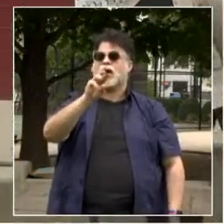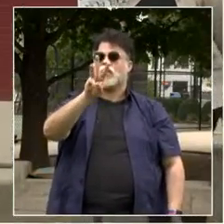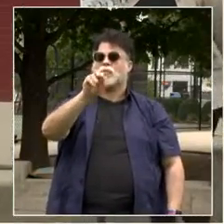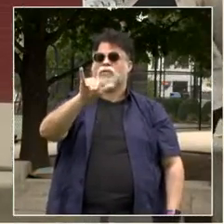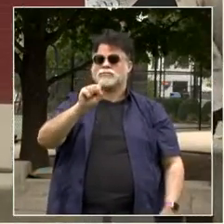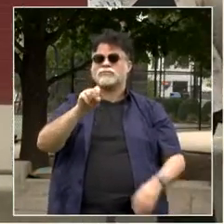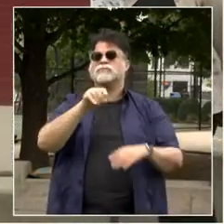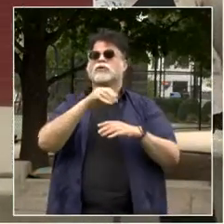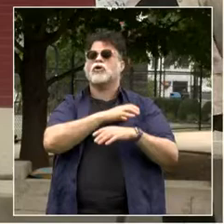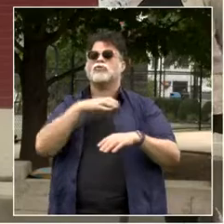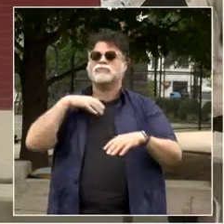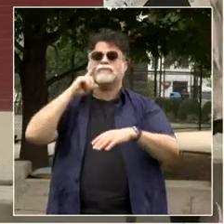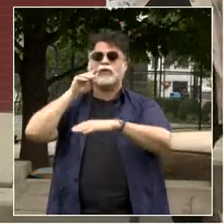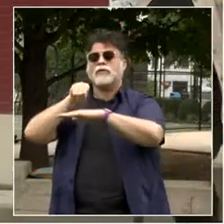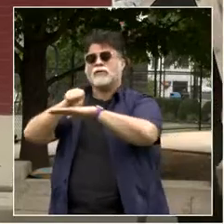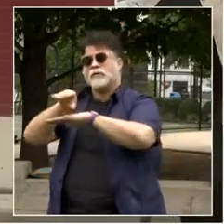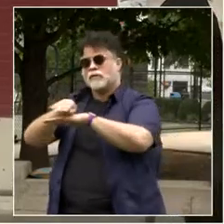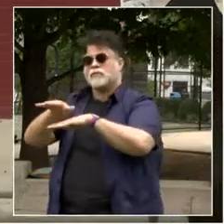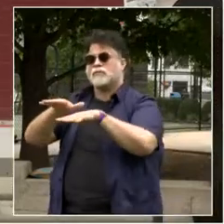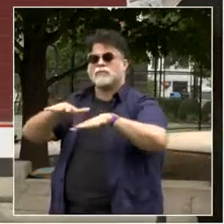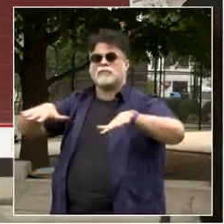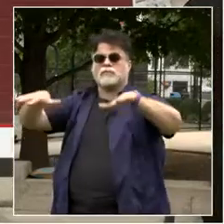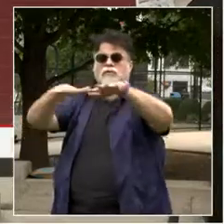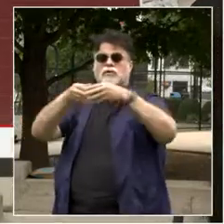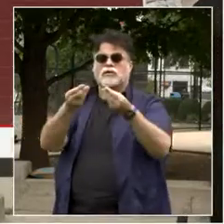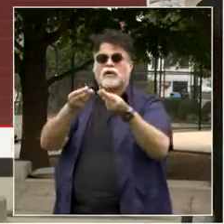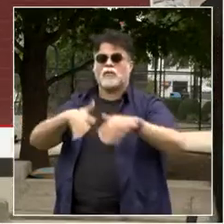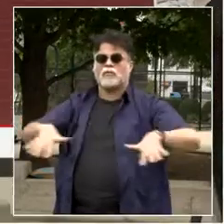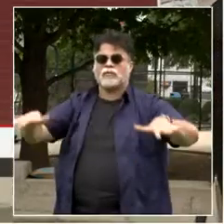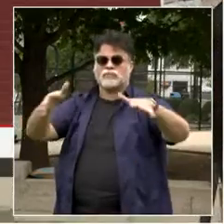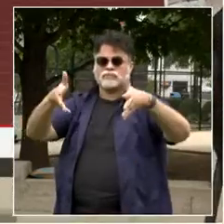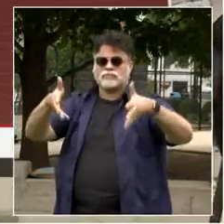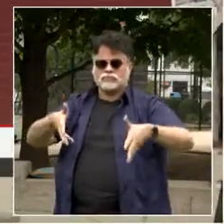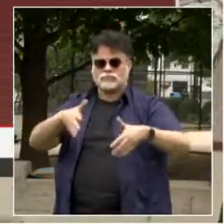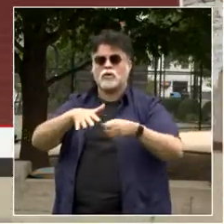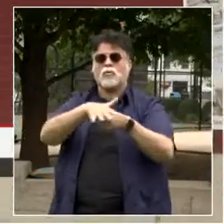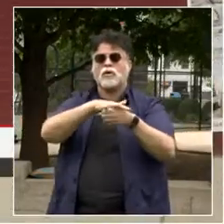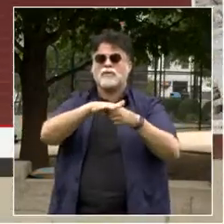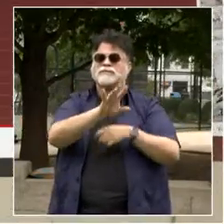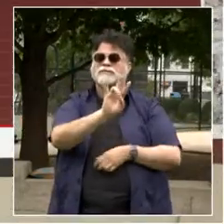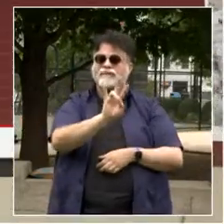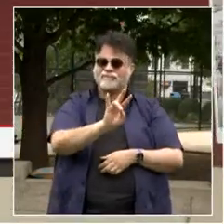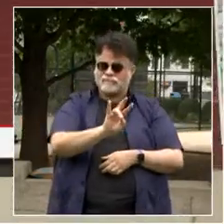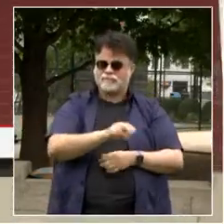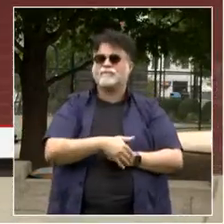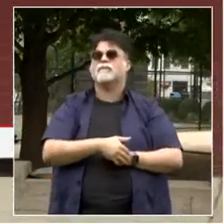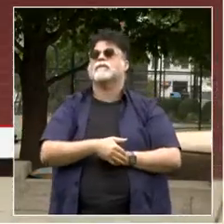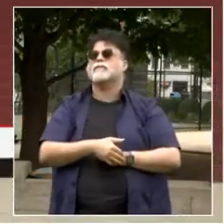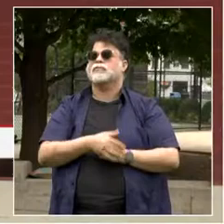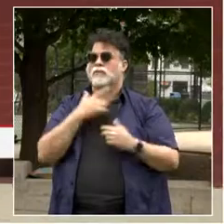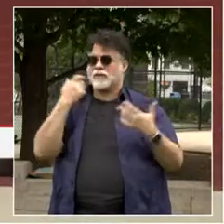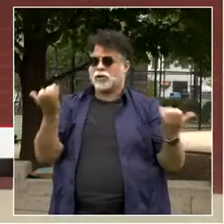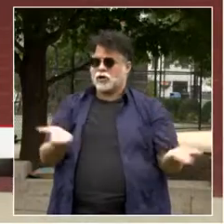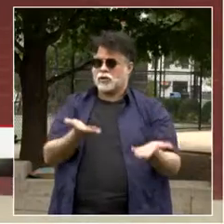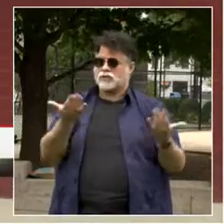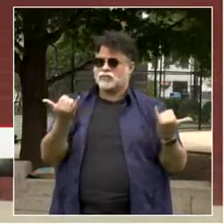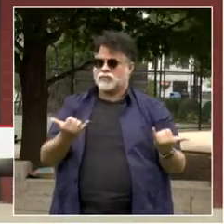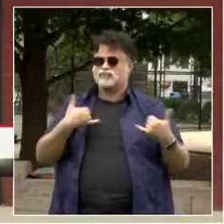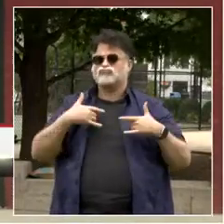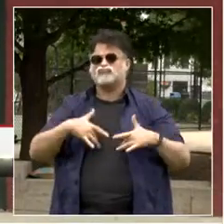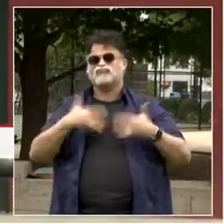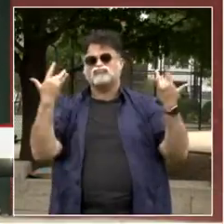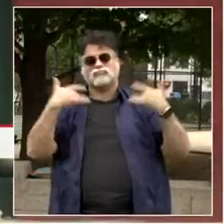Commission 2B07. I'm excited to be here with you today as we celebrate the